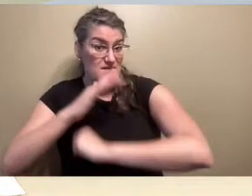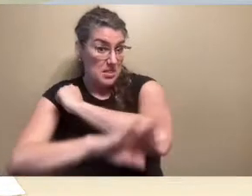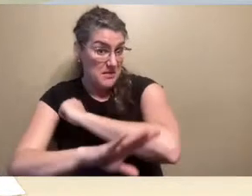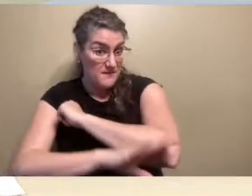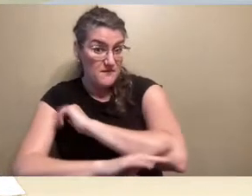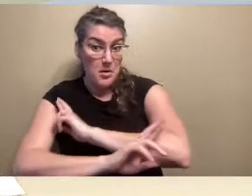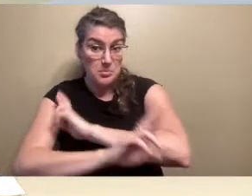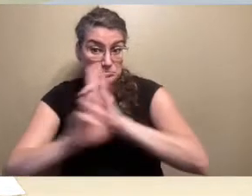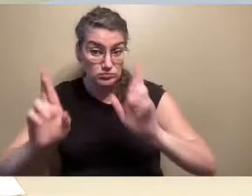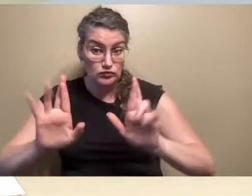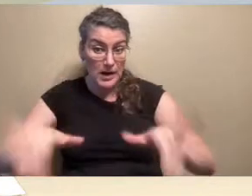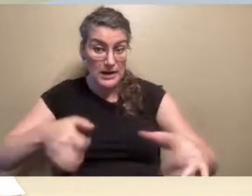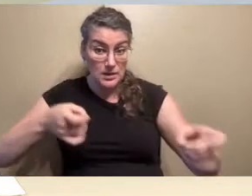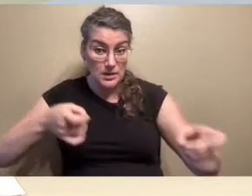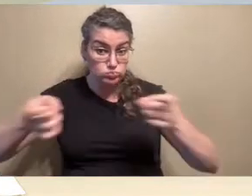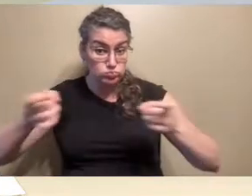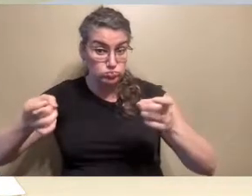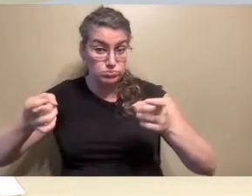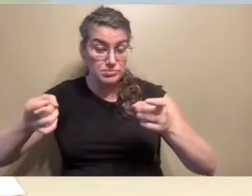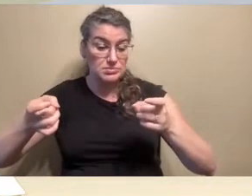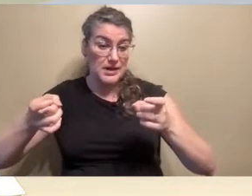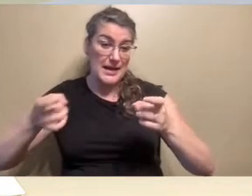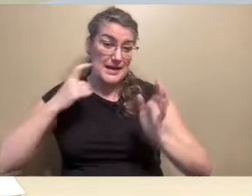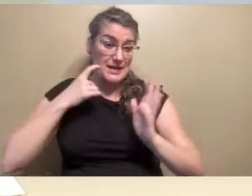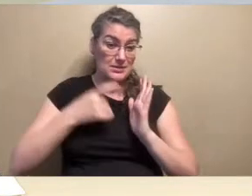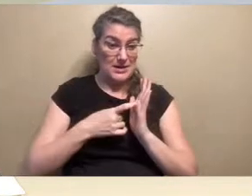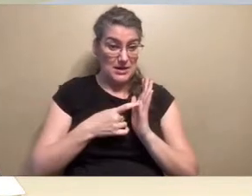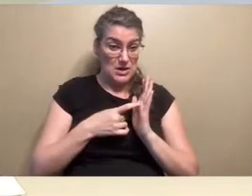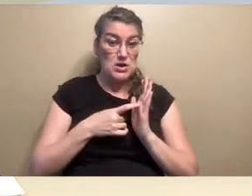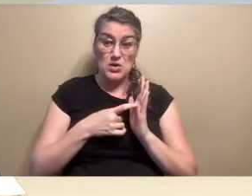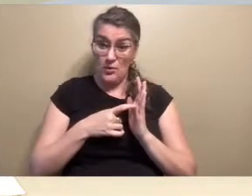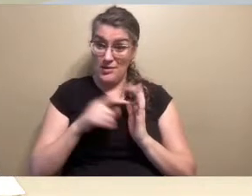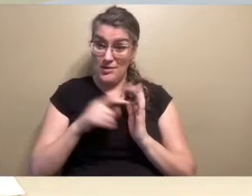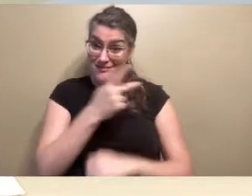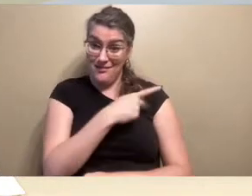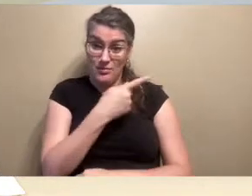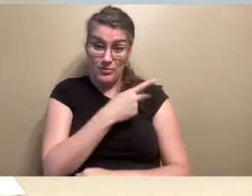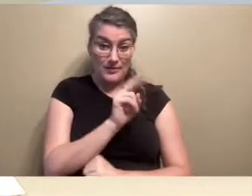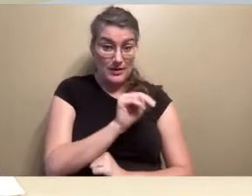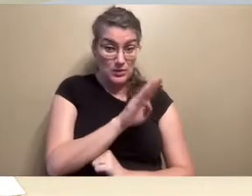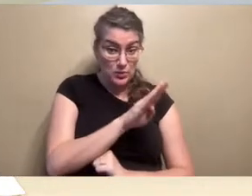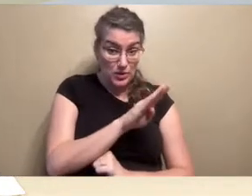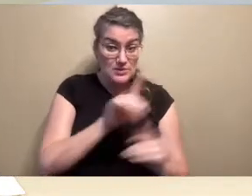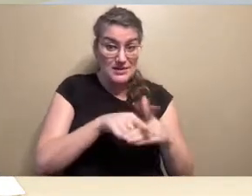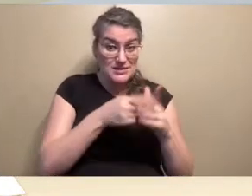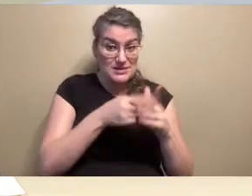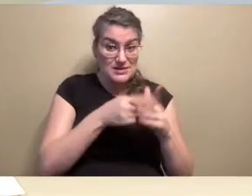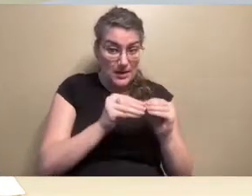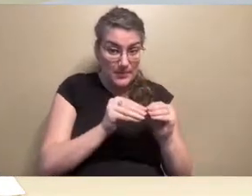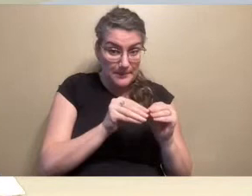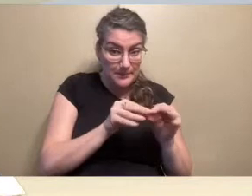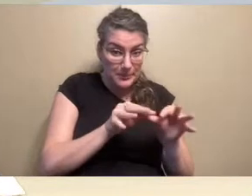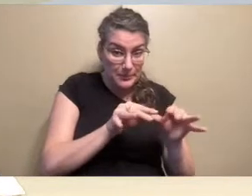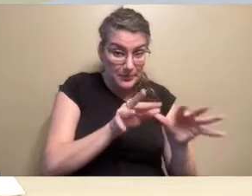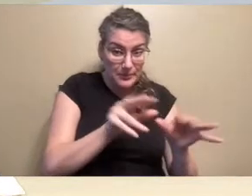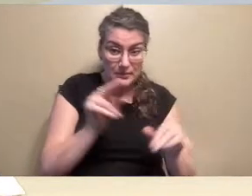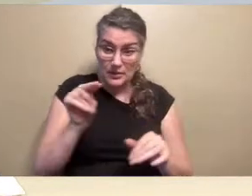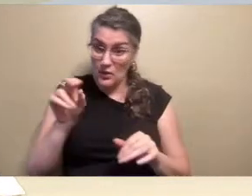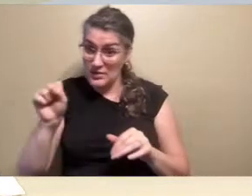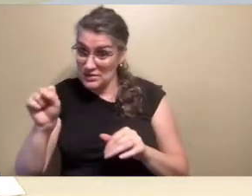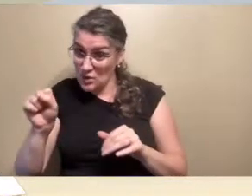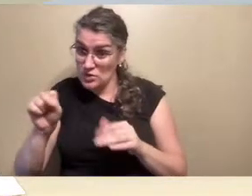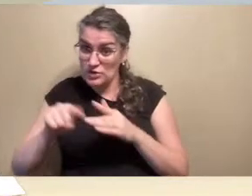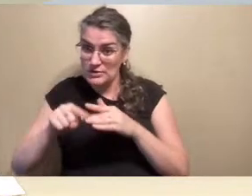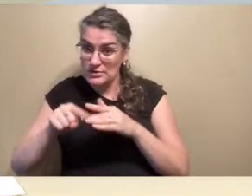we're seeing, little outbreaks right around us in places like New Brunswick? Well, I think